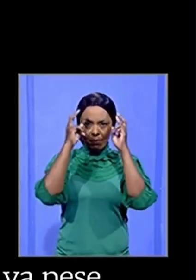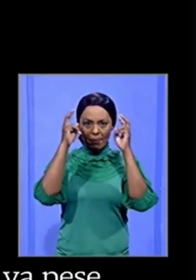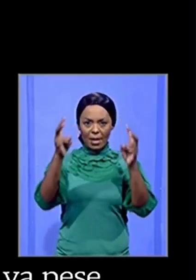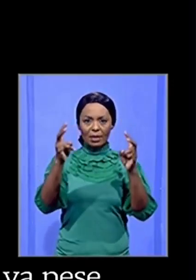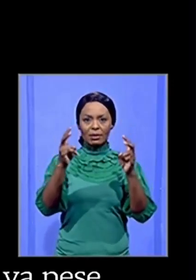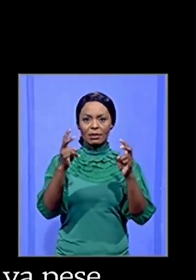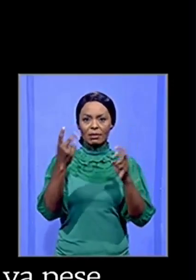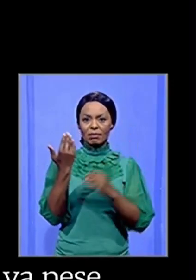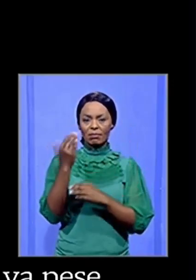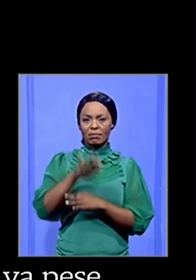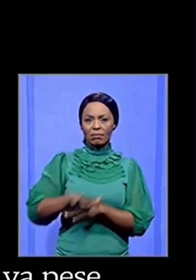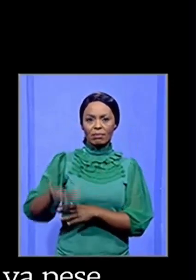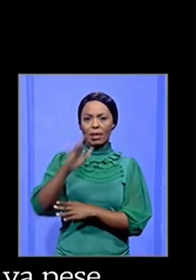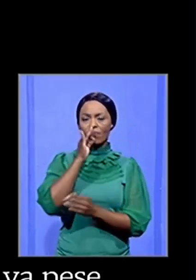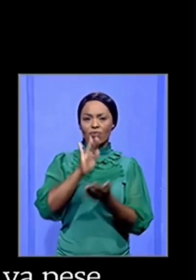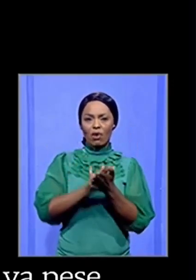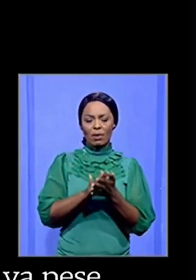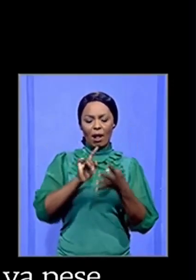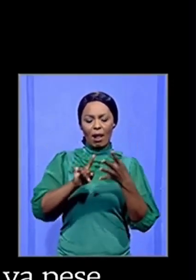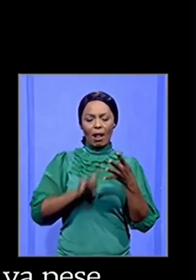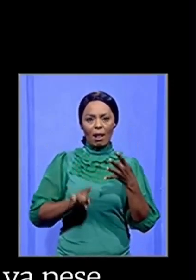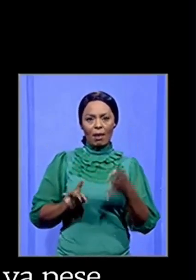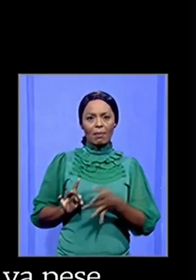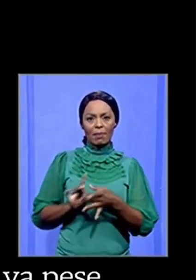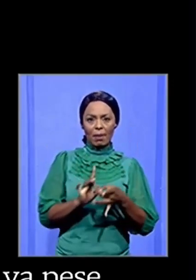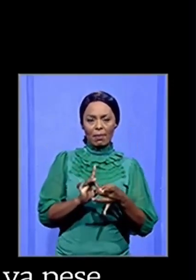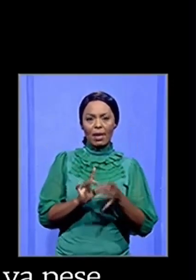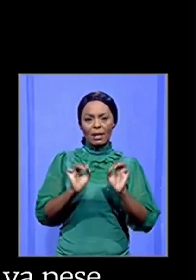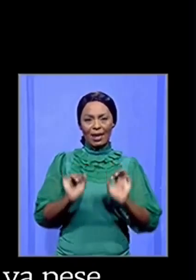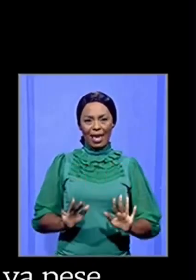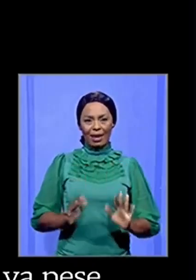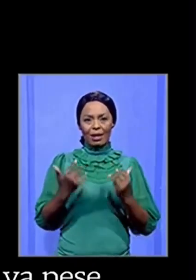ya ditshepišo tša dikgetho ka Durban e hlatlogetše go senyane.